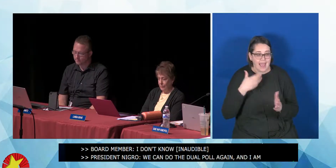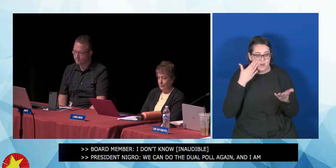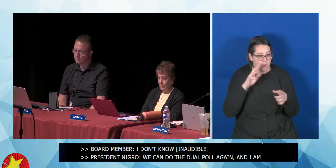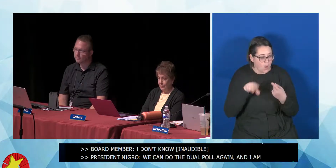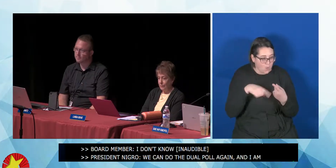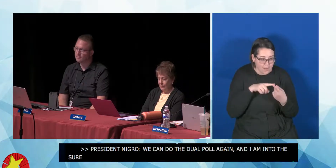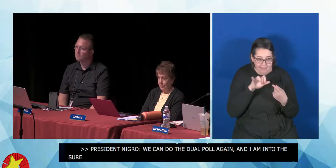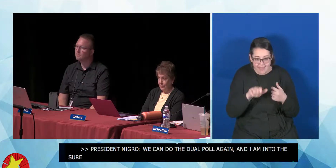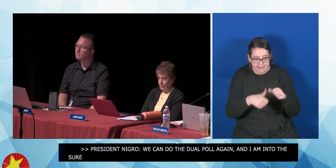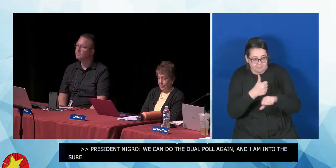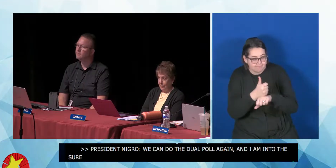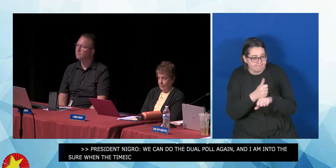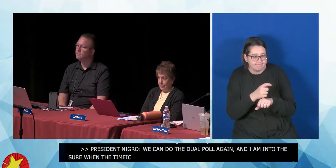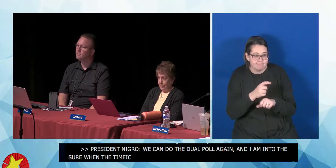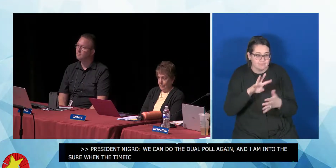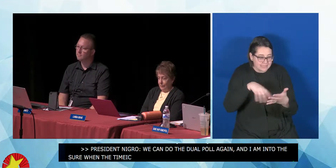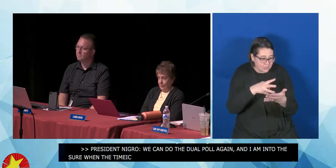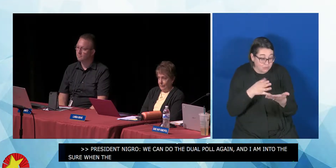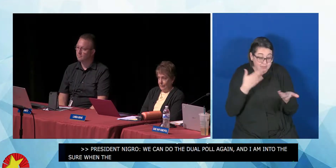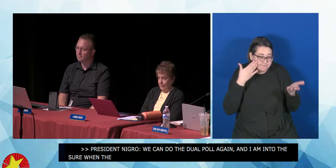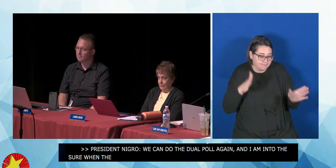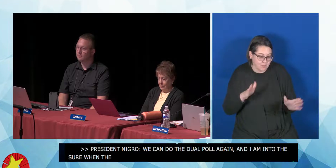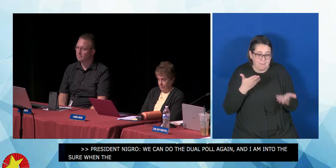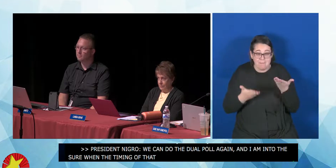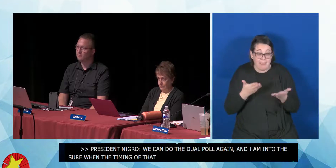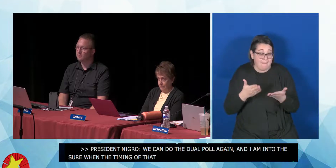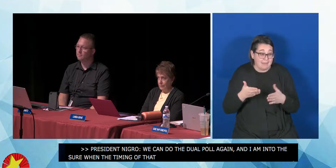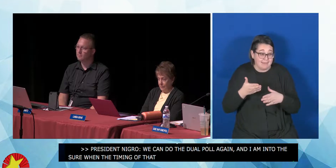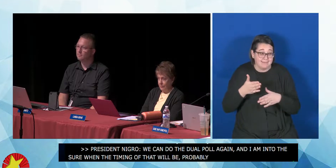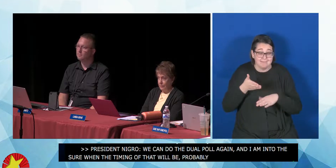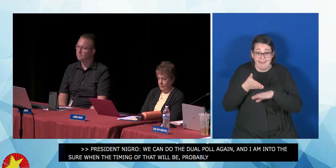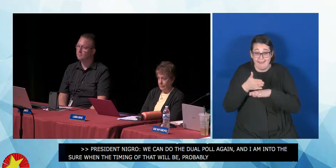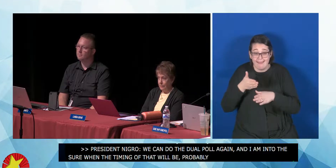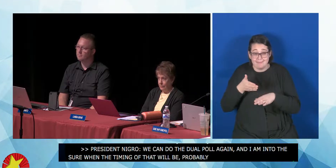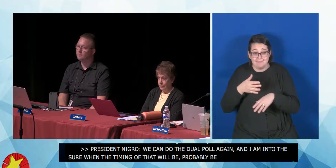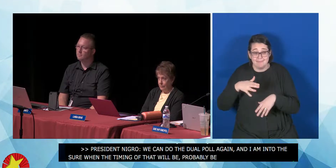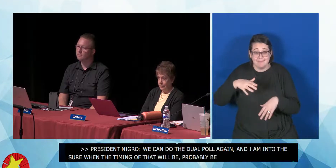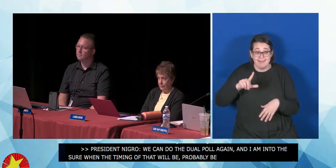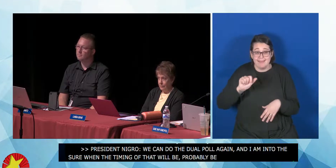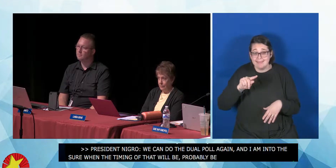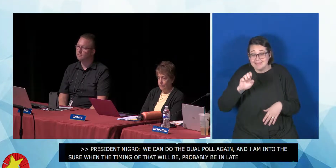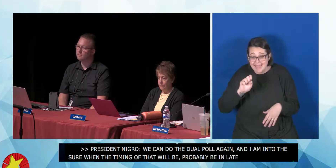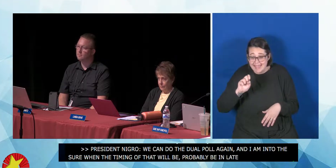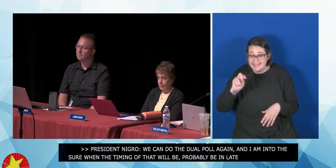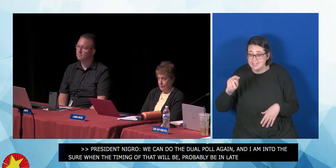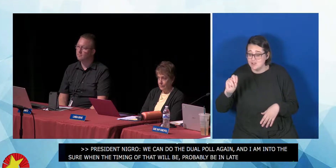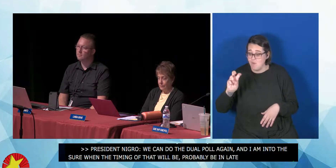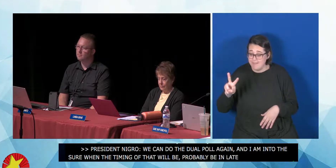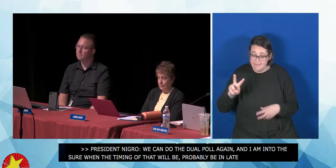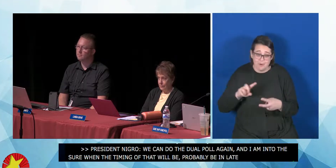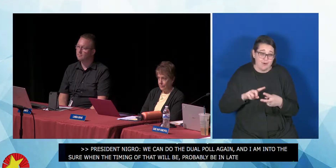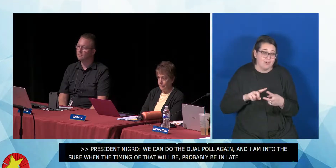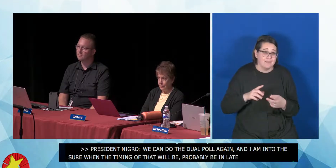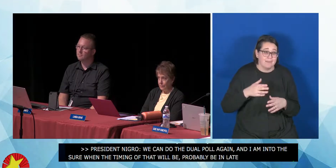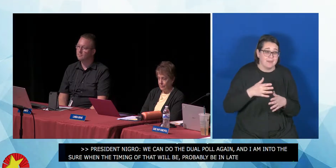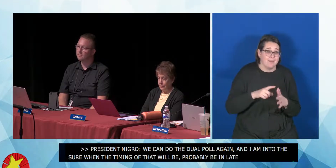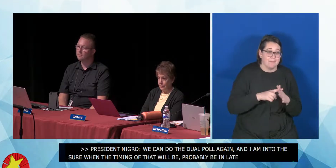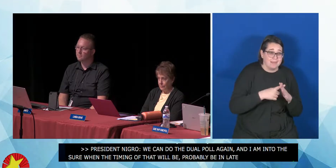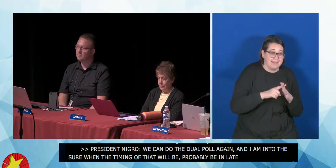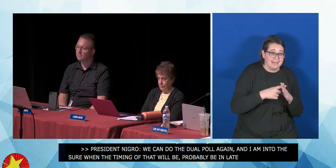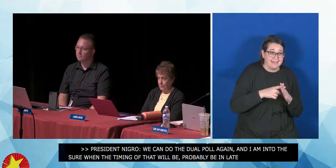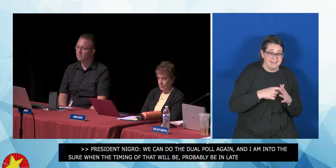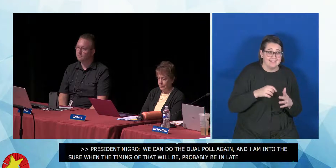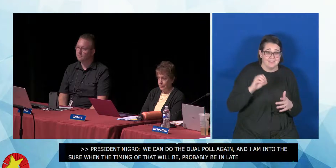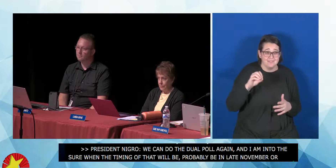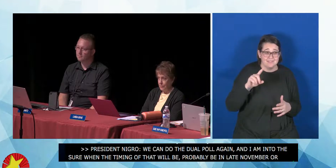be. It would probably be in late November or early December, based on our current schedule. But we can do